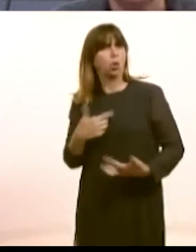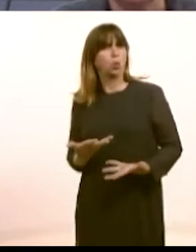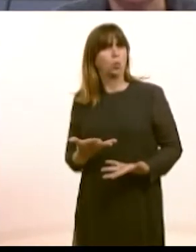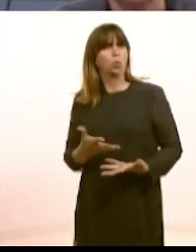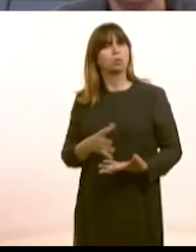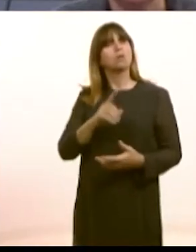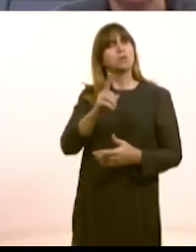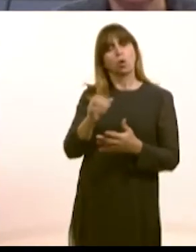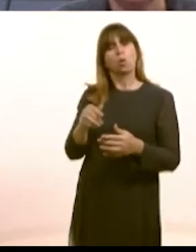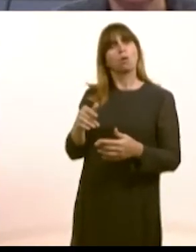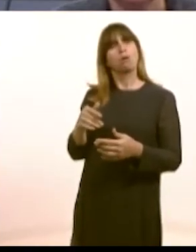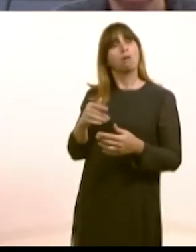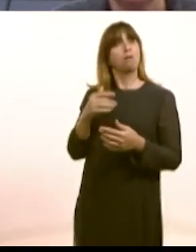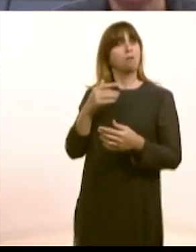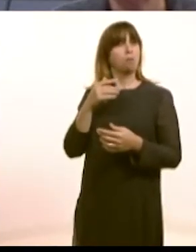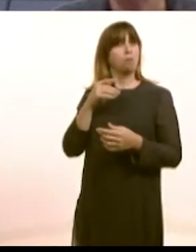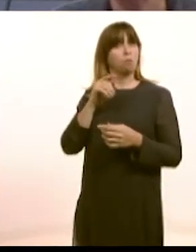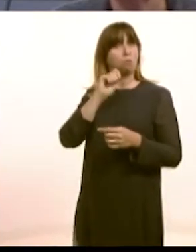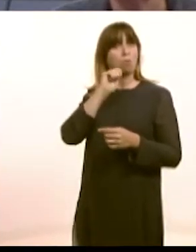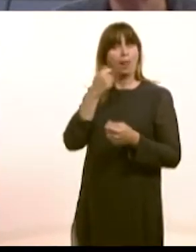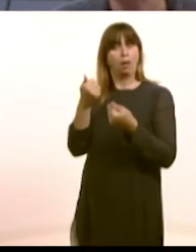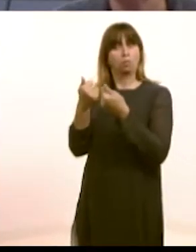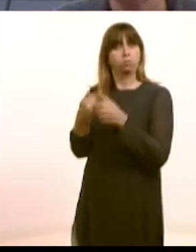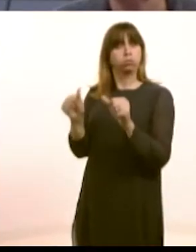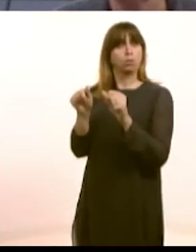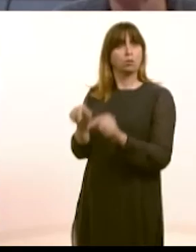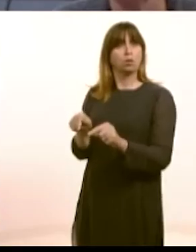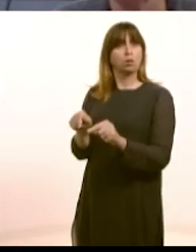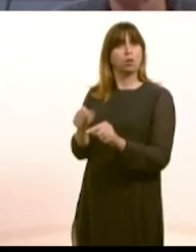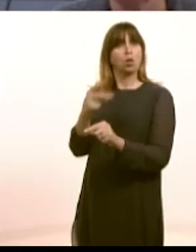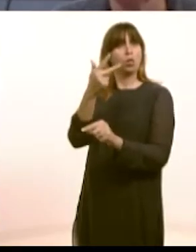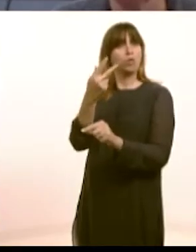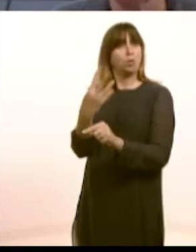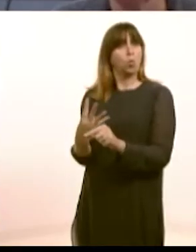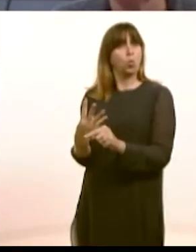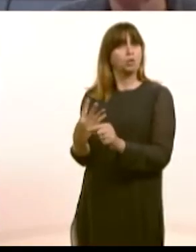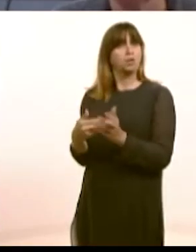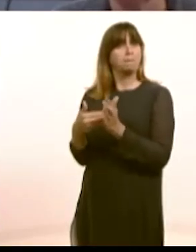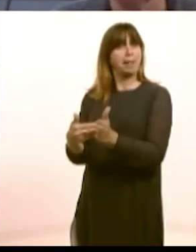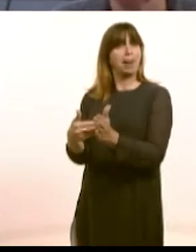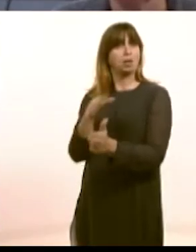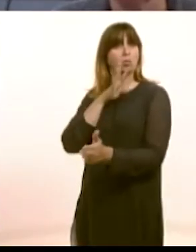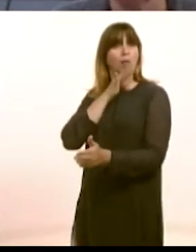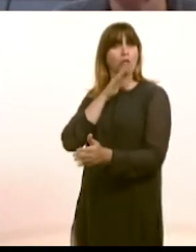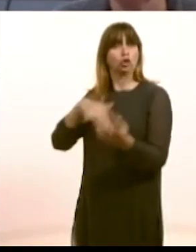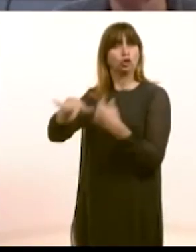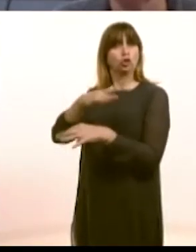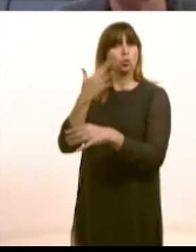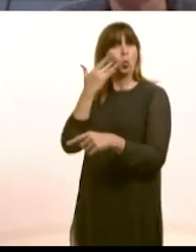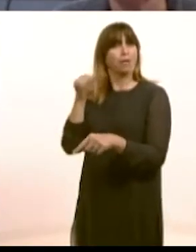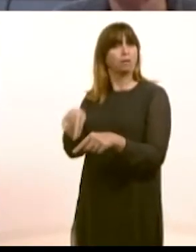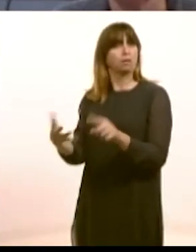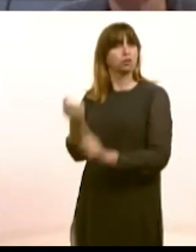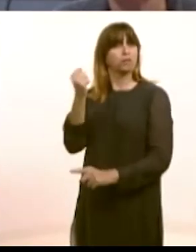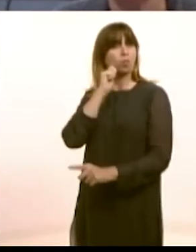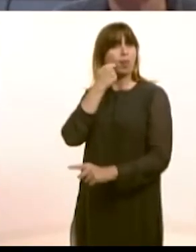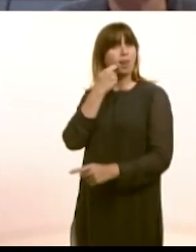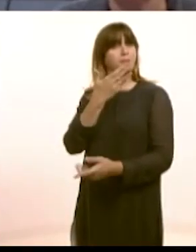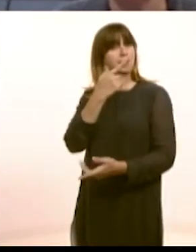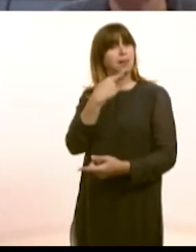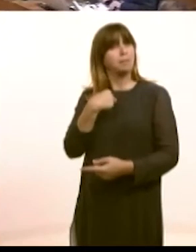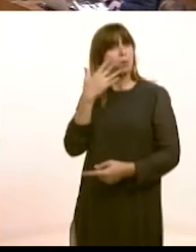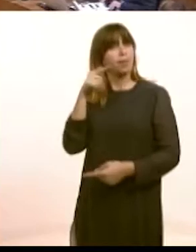when can we expect to hit the milestone of seeing 750,000 Welsh speakers? I'd be grateful if you could give us a